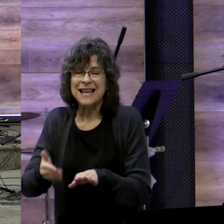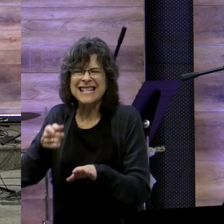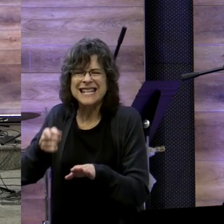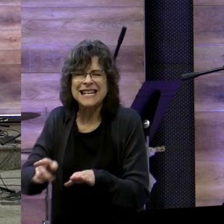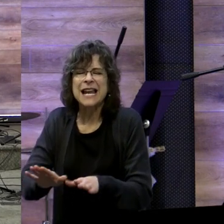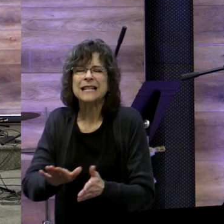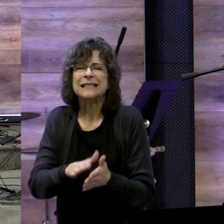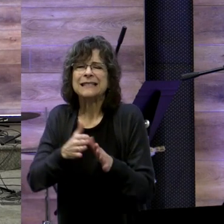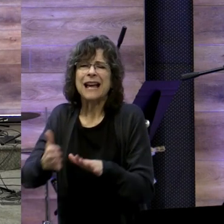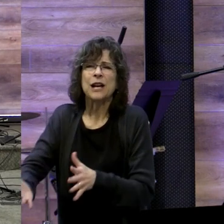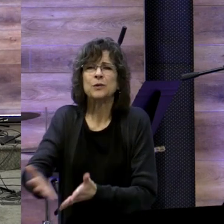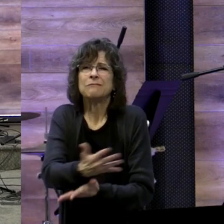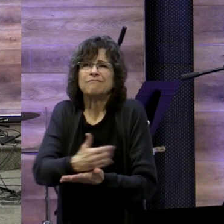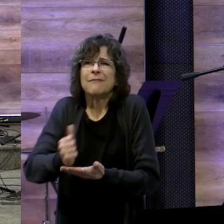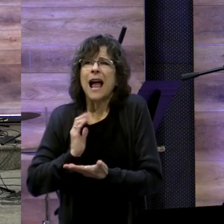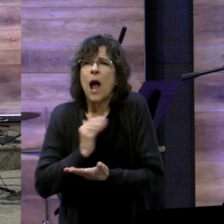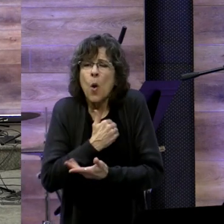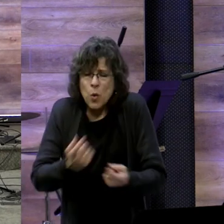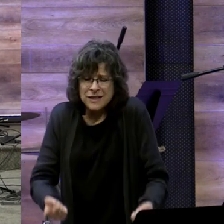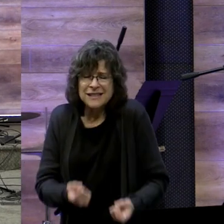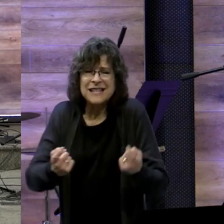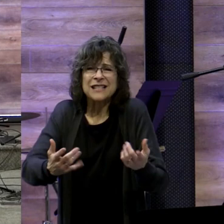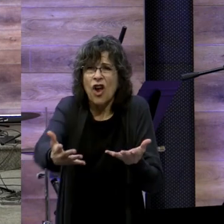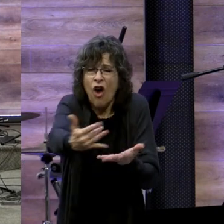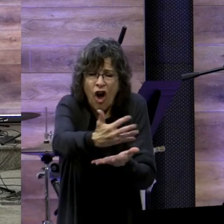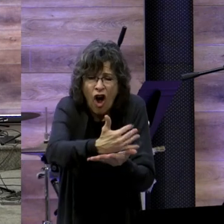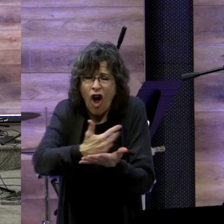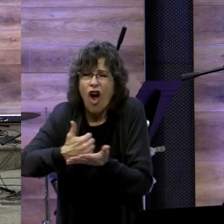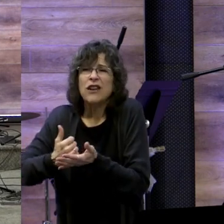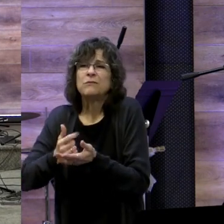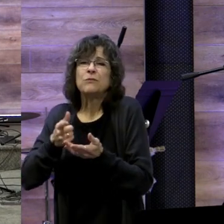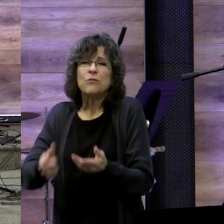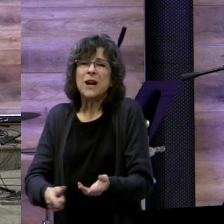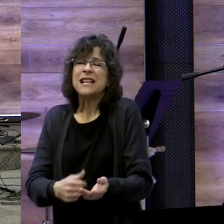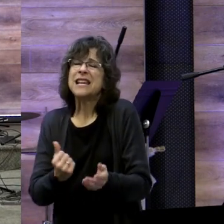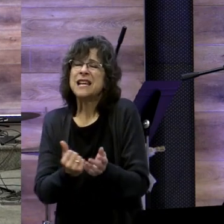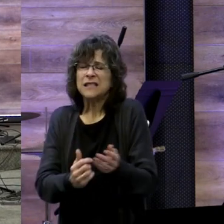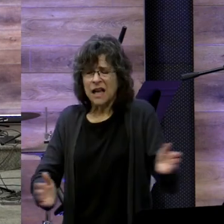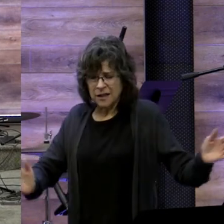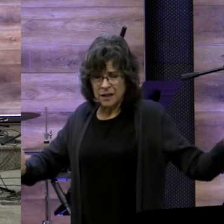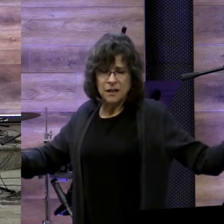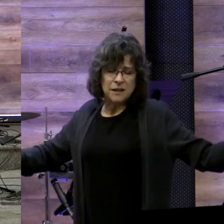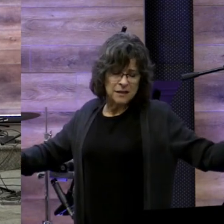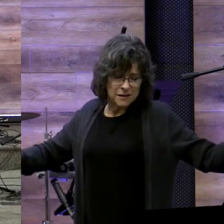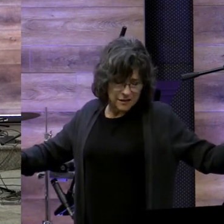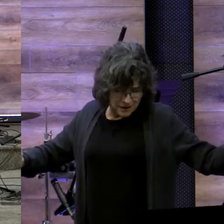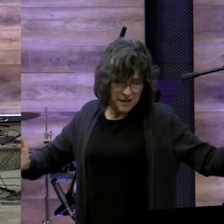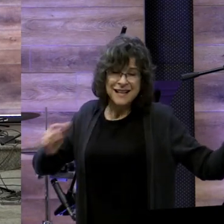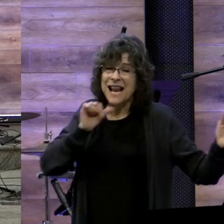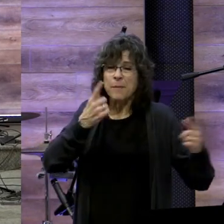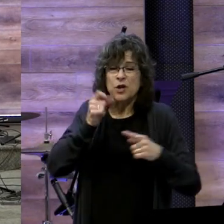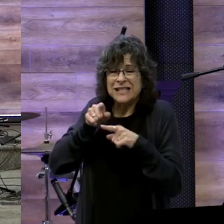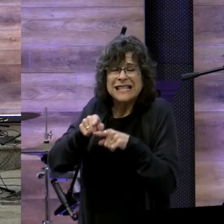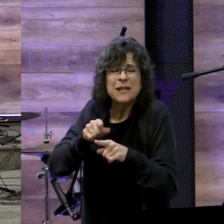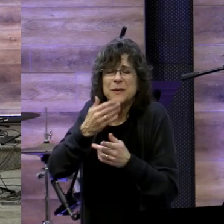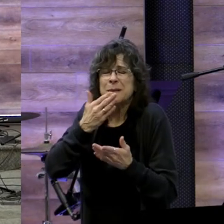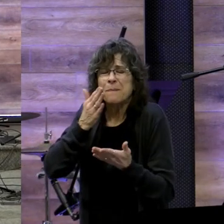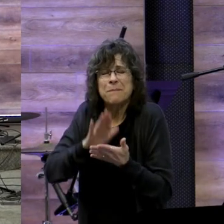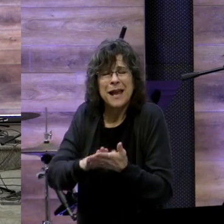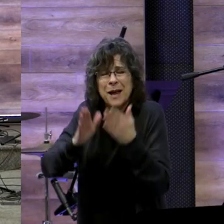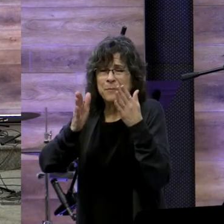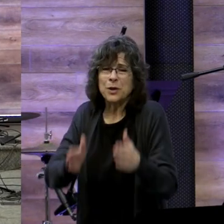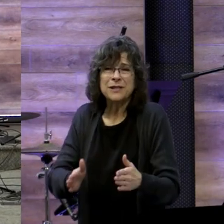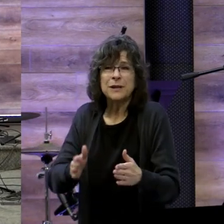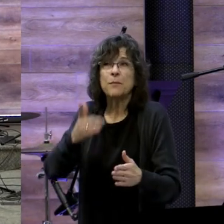of the people. When Jesus died and he hangs on that Roman cross, it's not because he deserved to be there, it's because we deserve to be there.